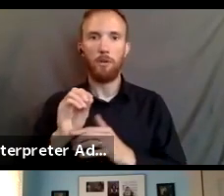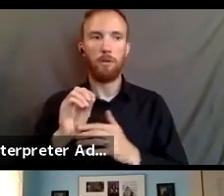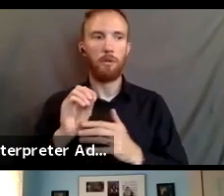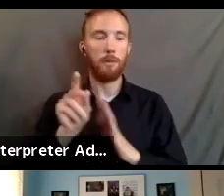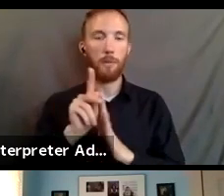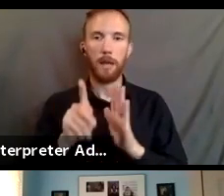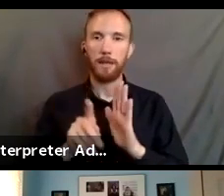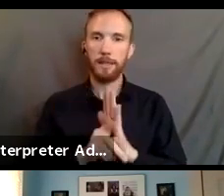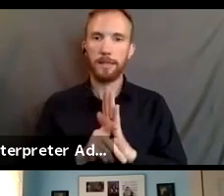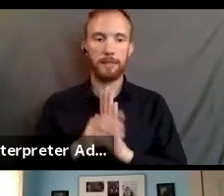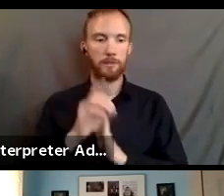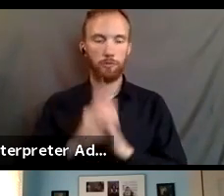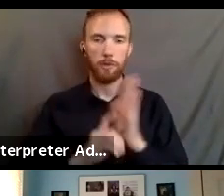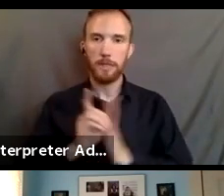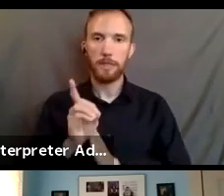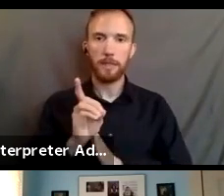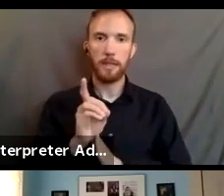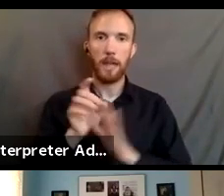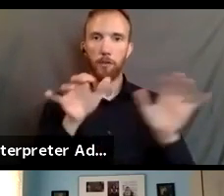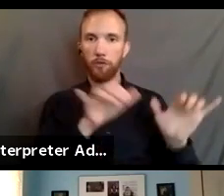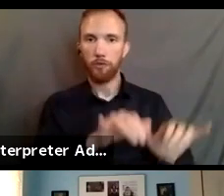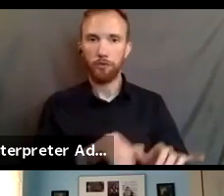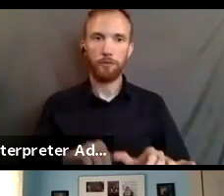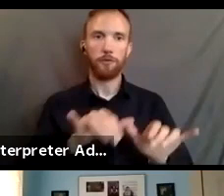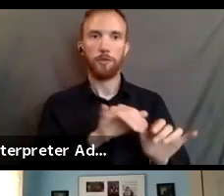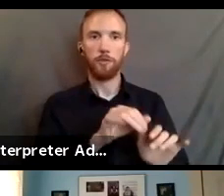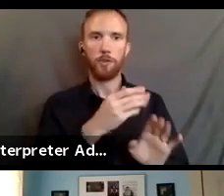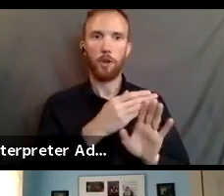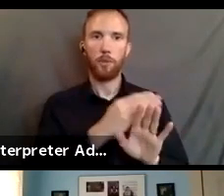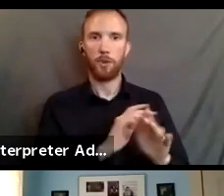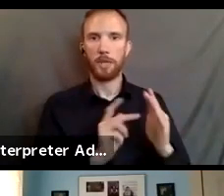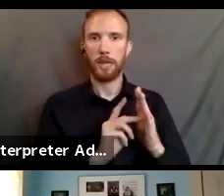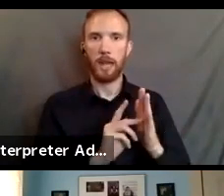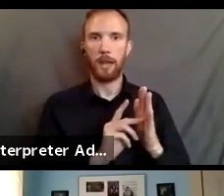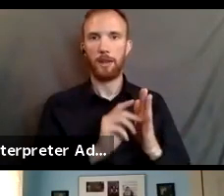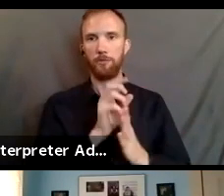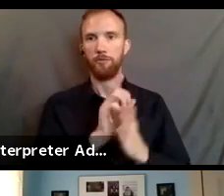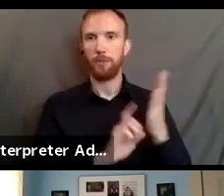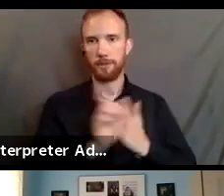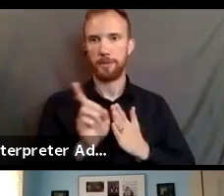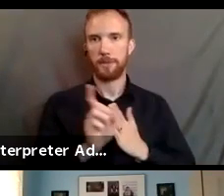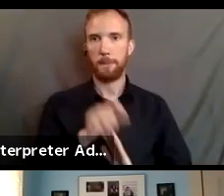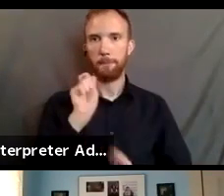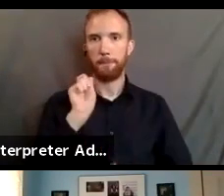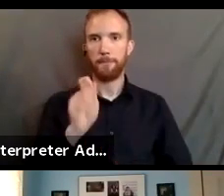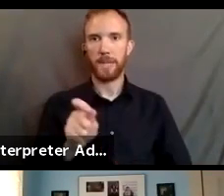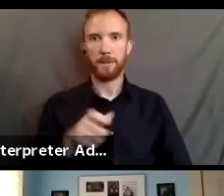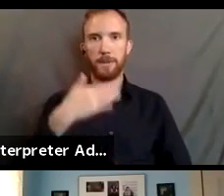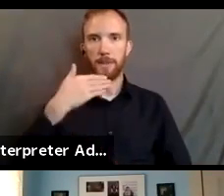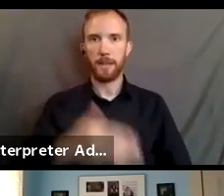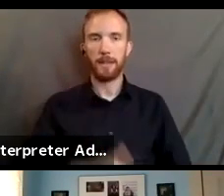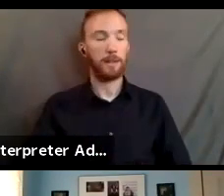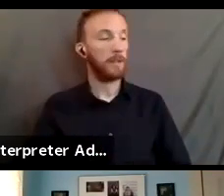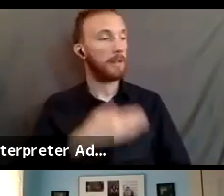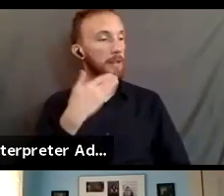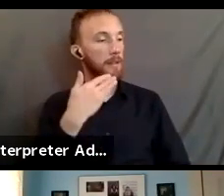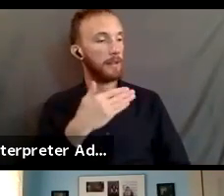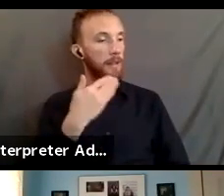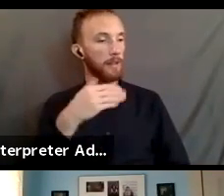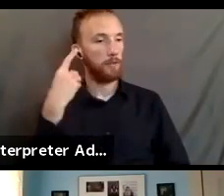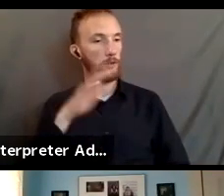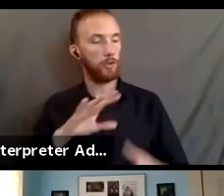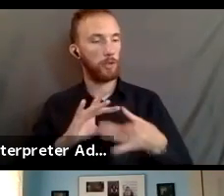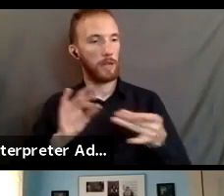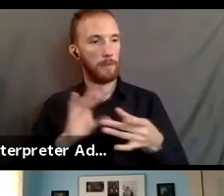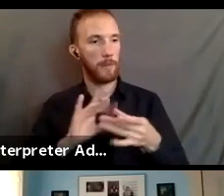universal pre-k is racist period thank you thank you miss ellis thank you for your comments